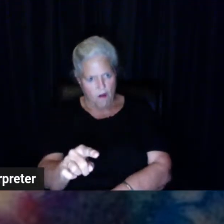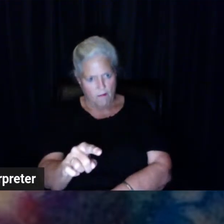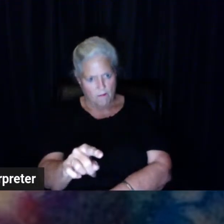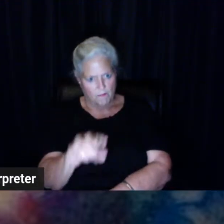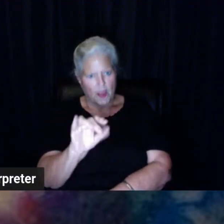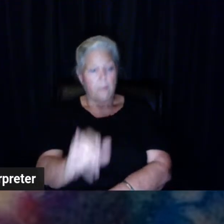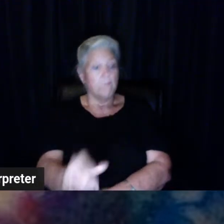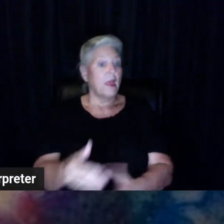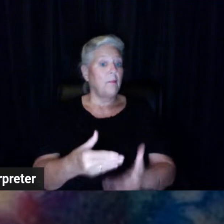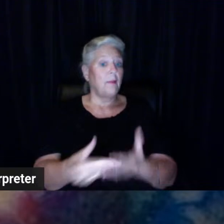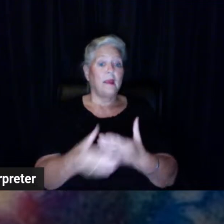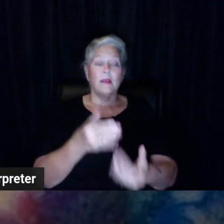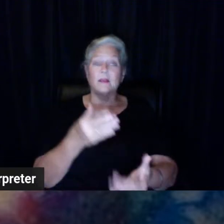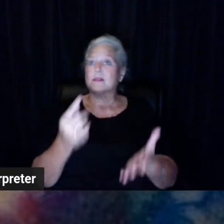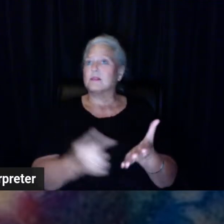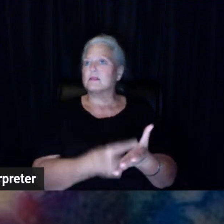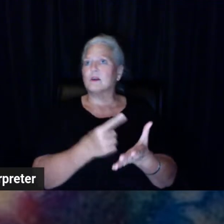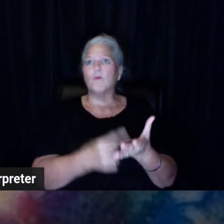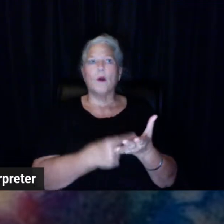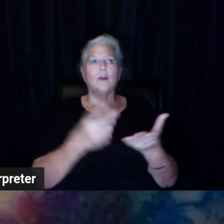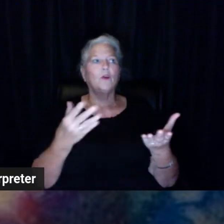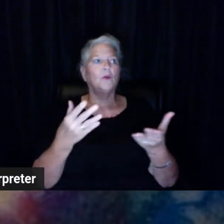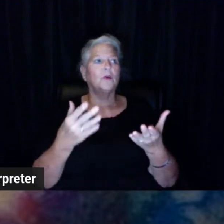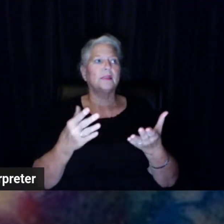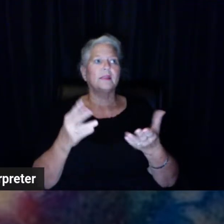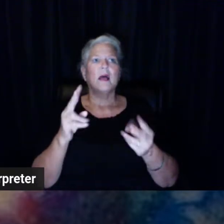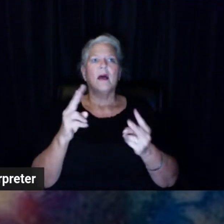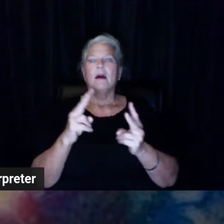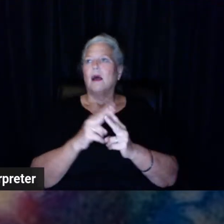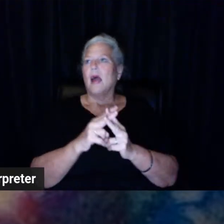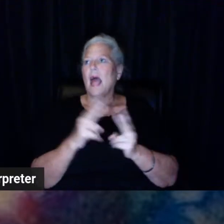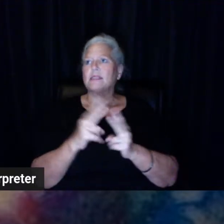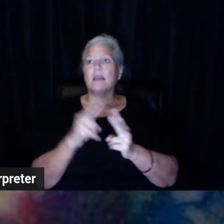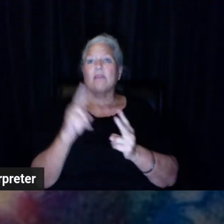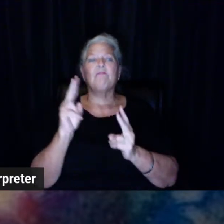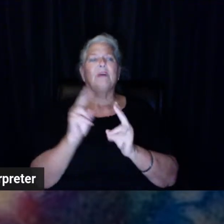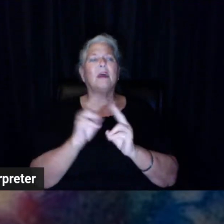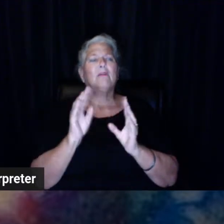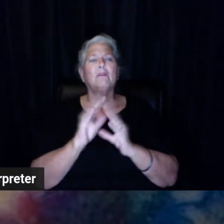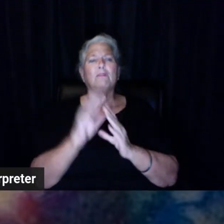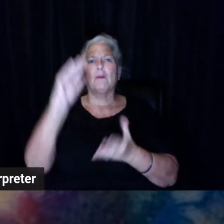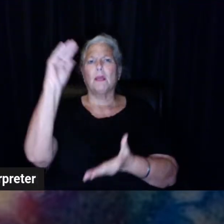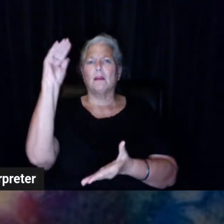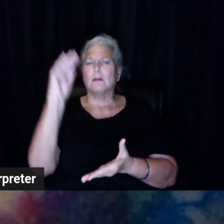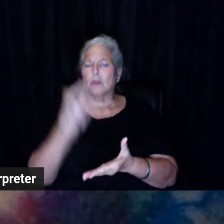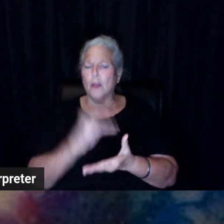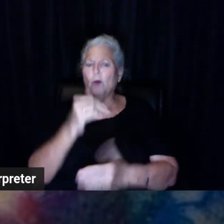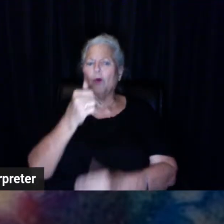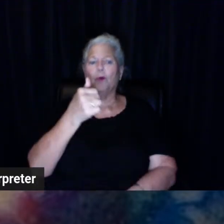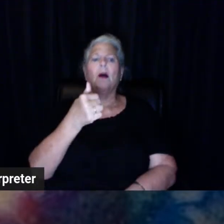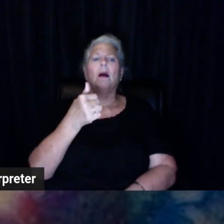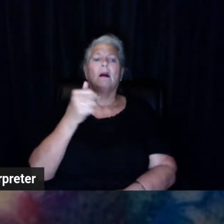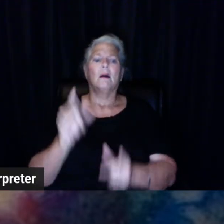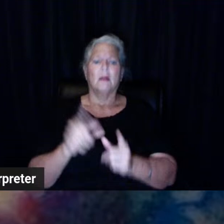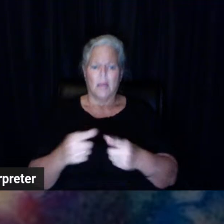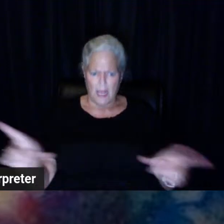for. Maybe it's someone who has a very, very